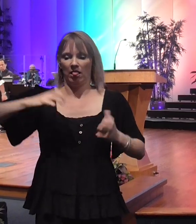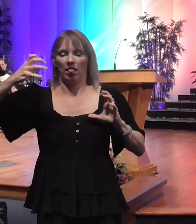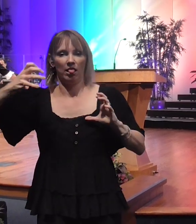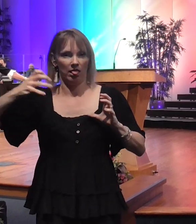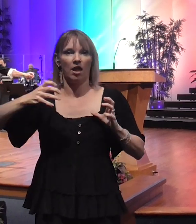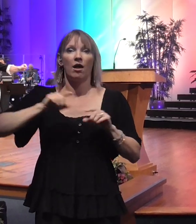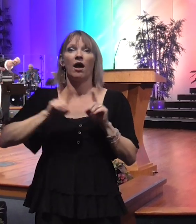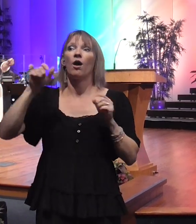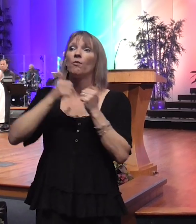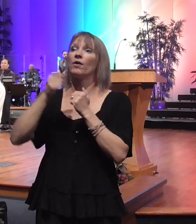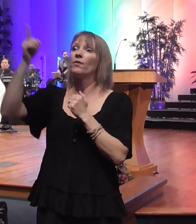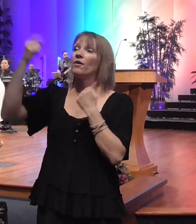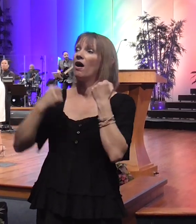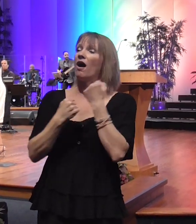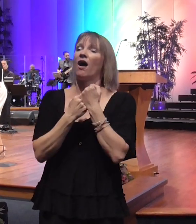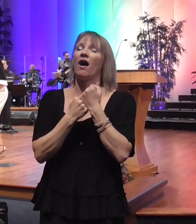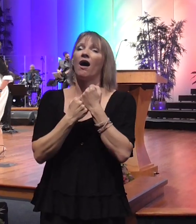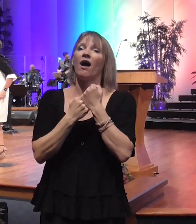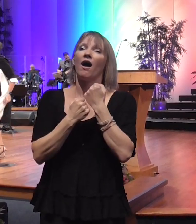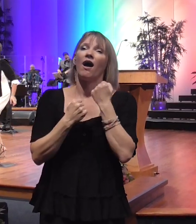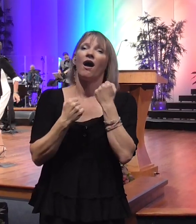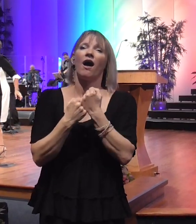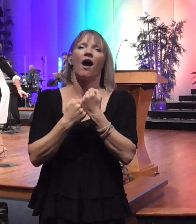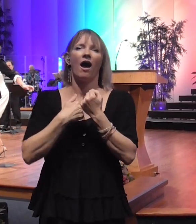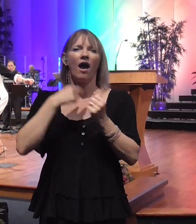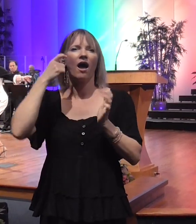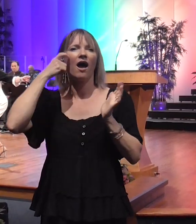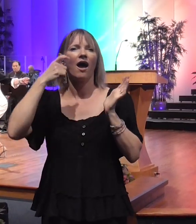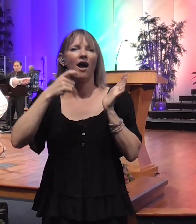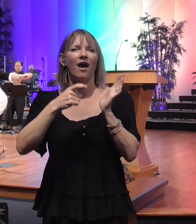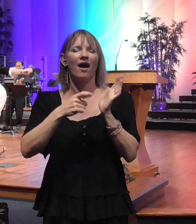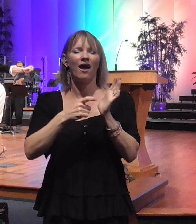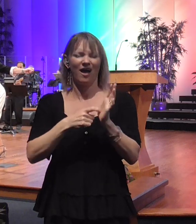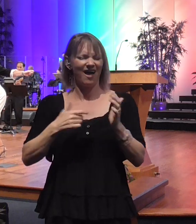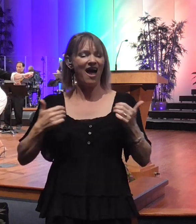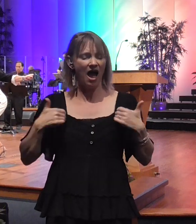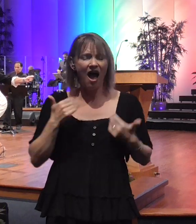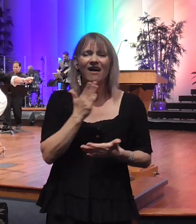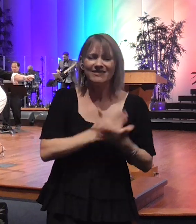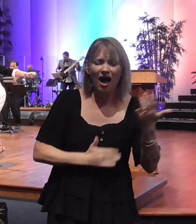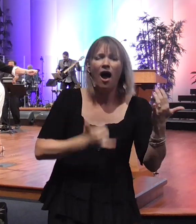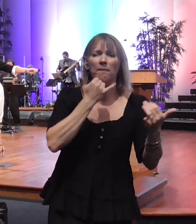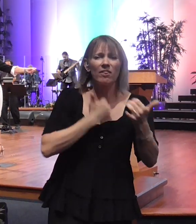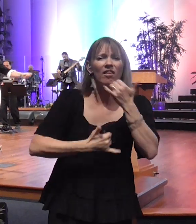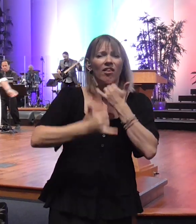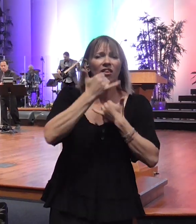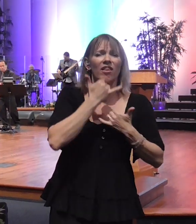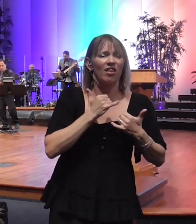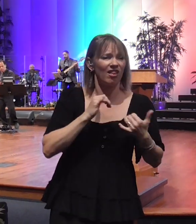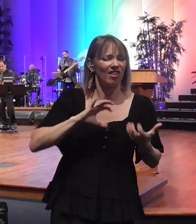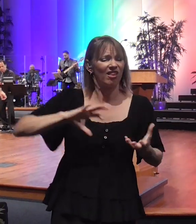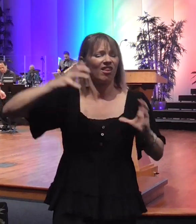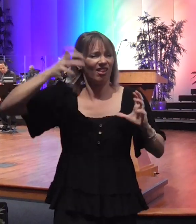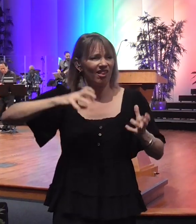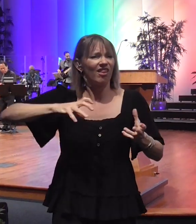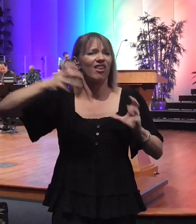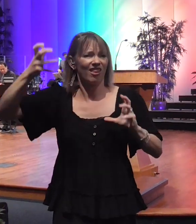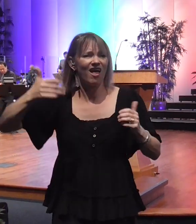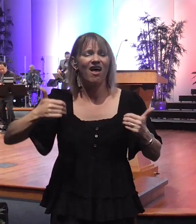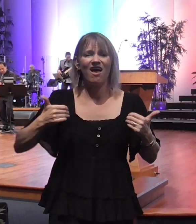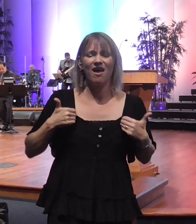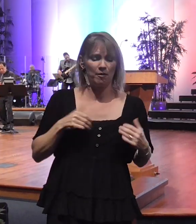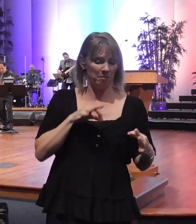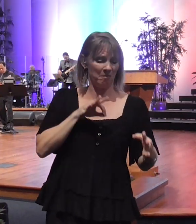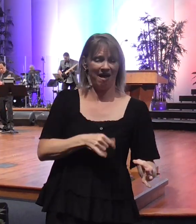I can see. I got a couple dents in my fender, got a couple rips in my